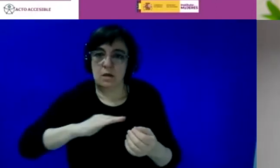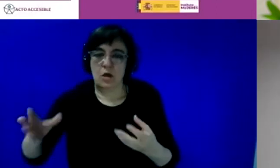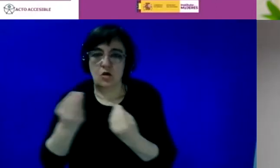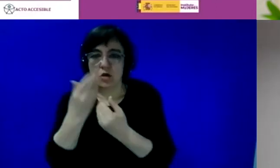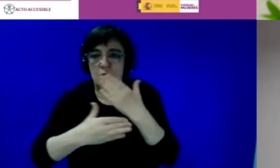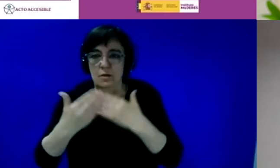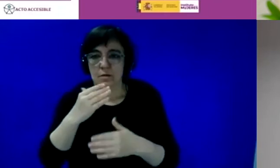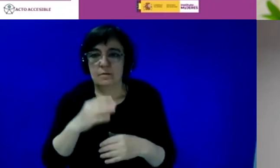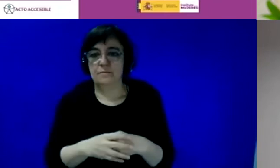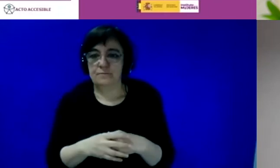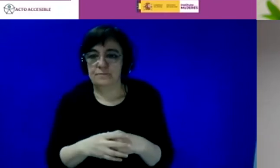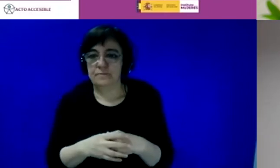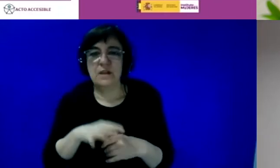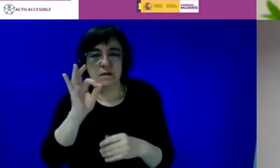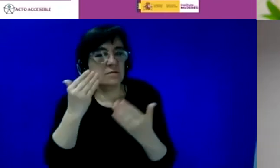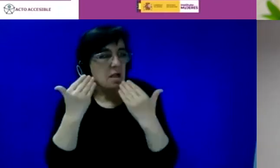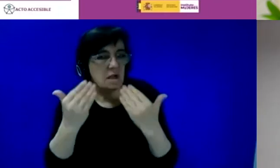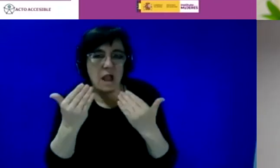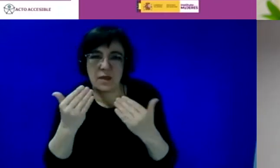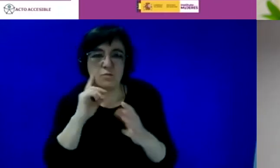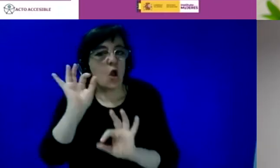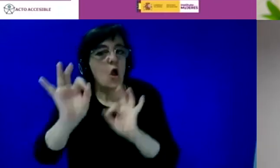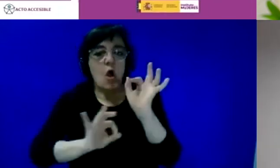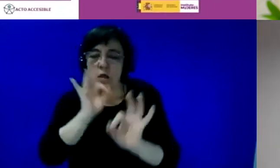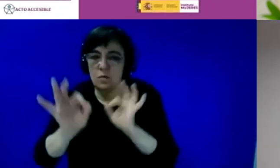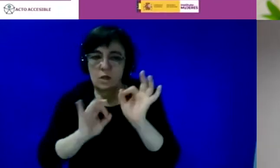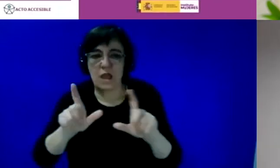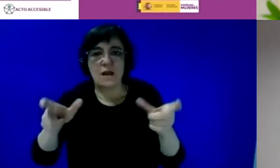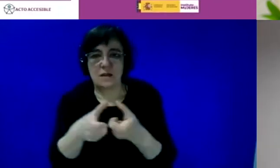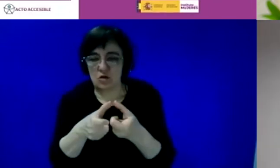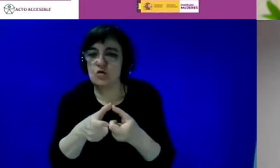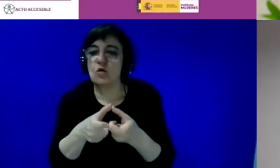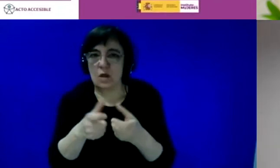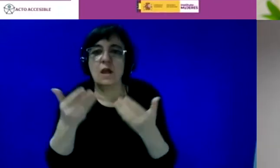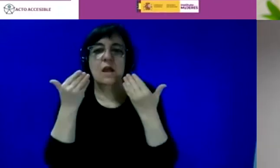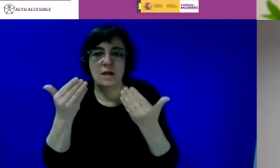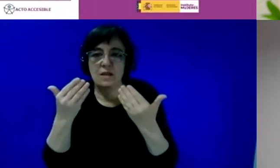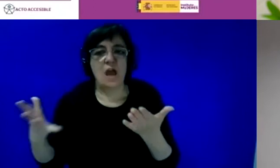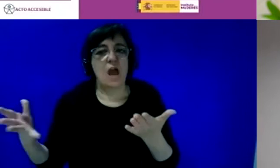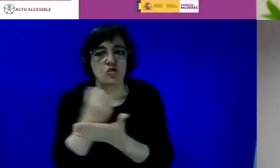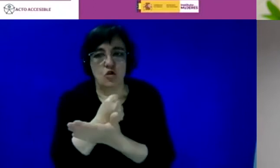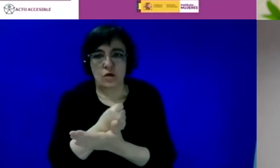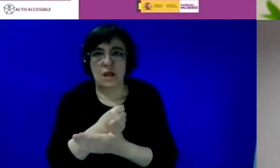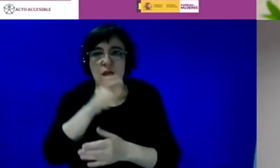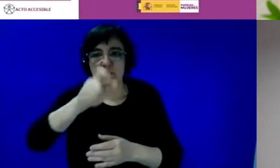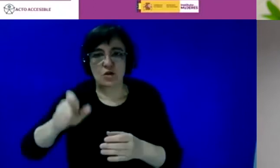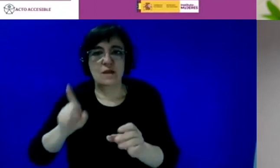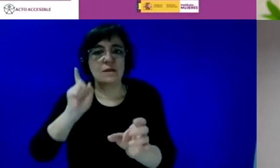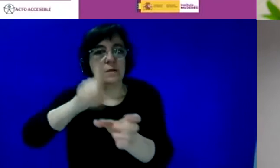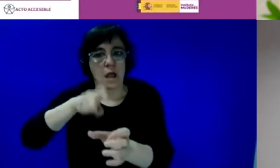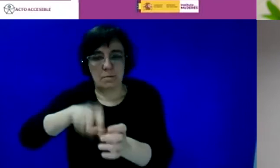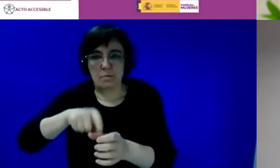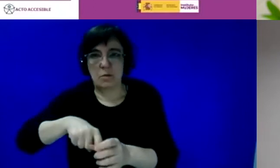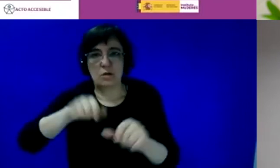your for organising the meeting today. Thank you very much to everyone who's spoken and to your attention, and we will continue to work with all of